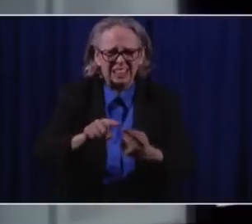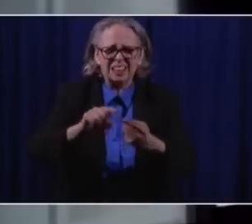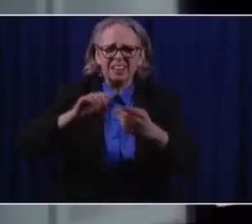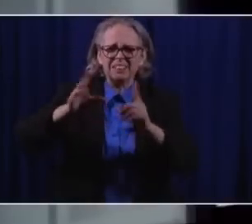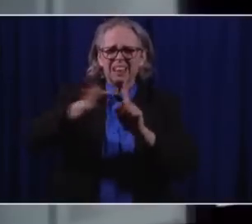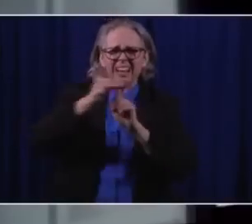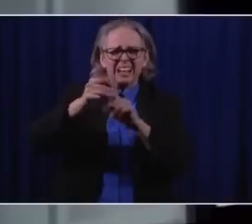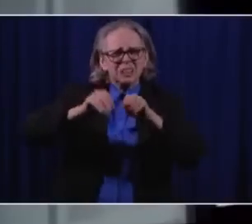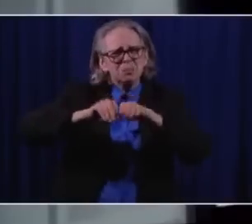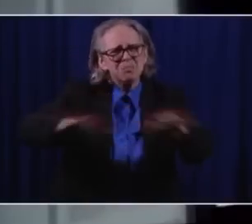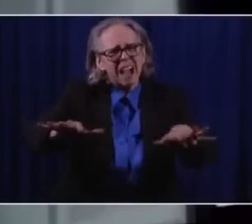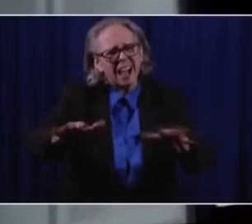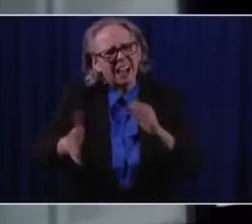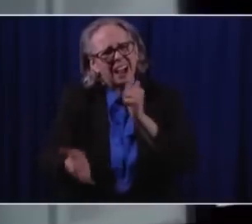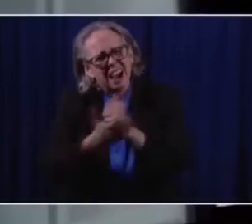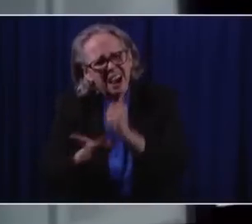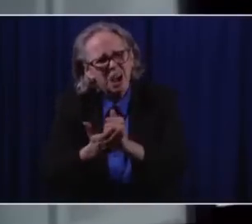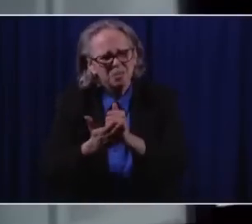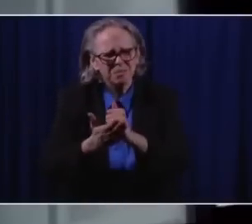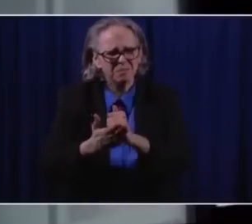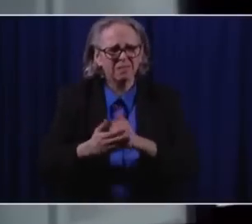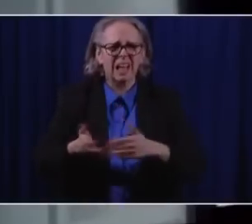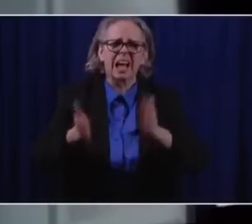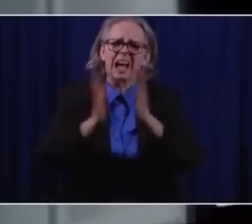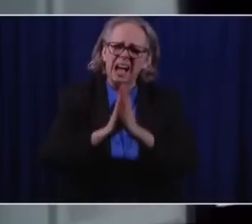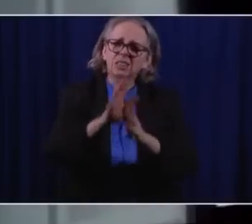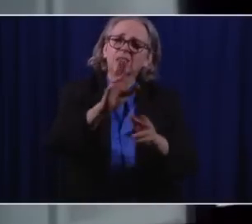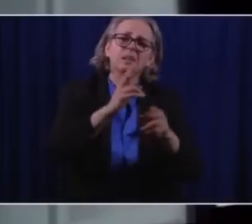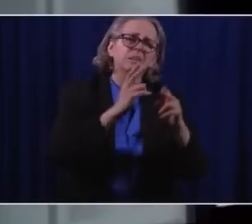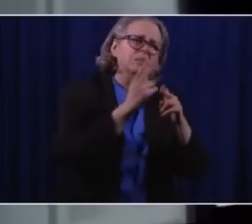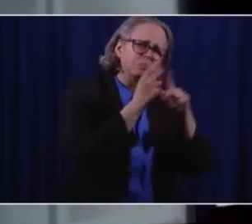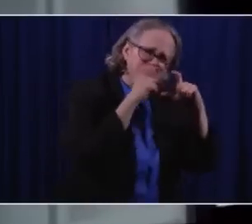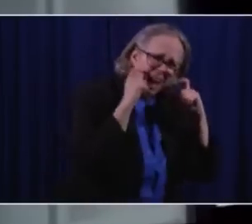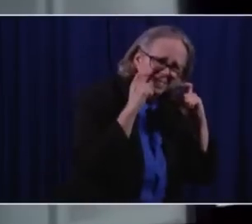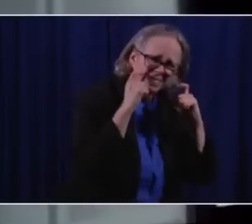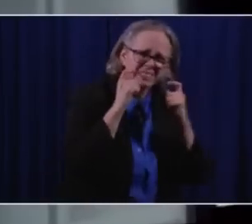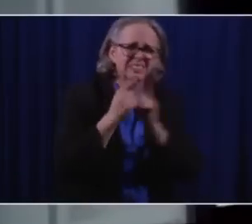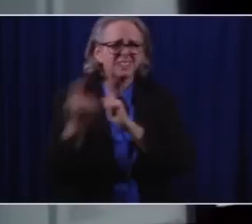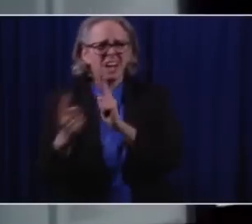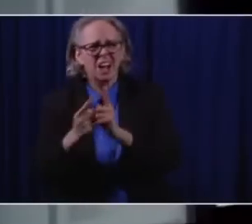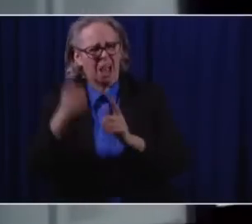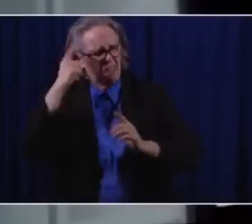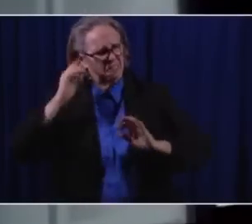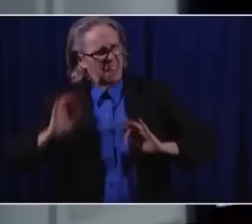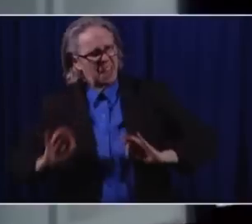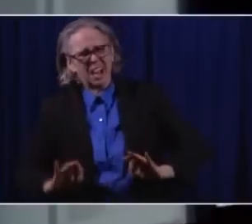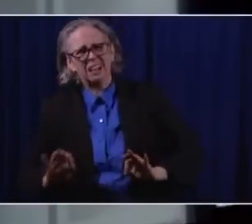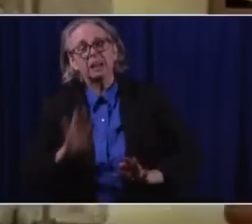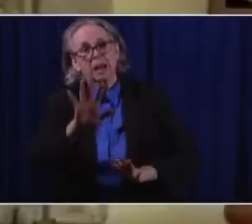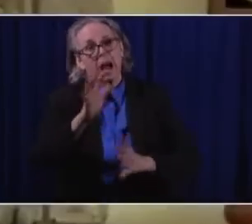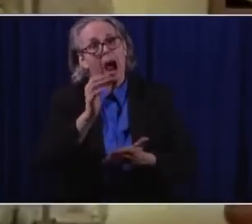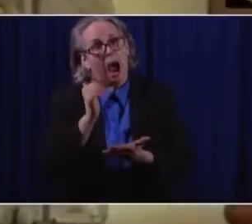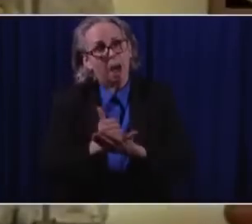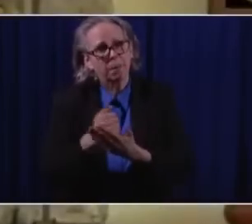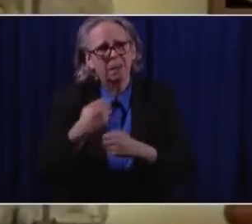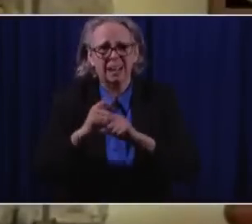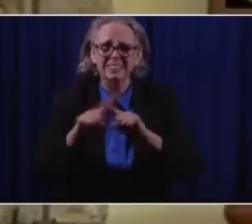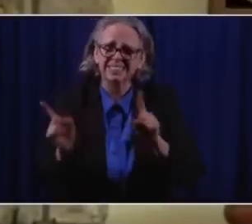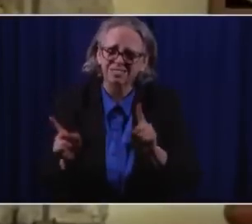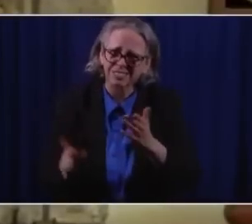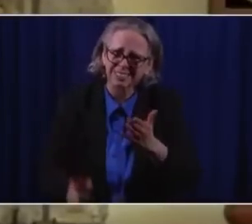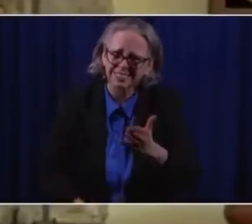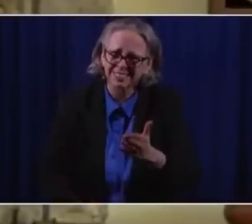like minuscule tasks, but to us, it can make the greatest difference. Well, thank you. Please